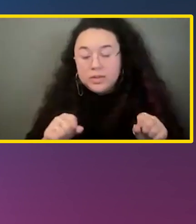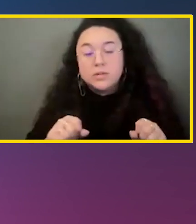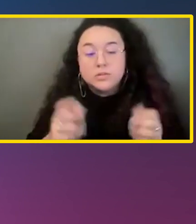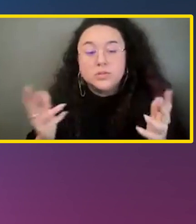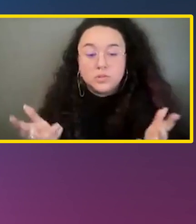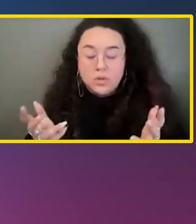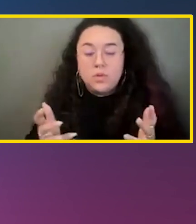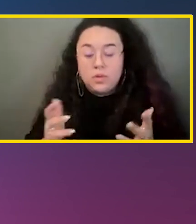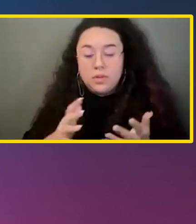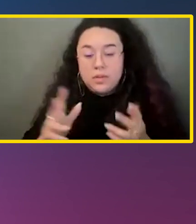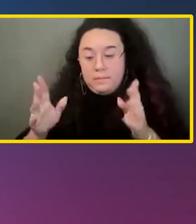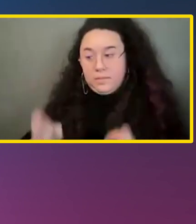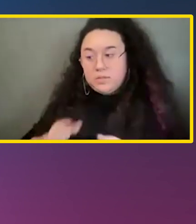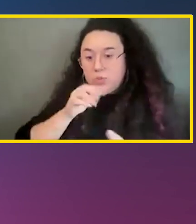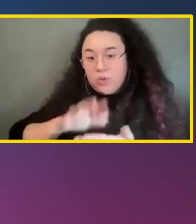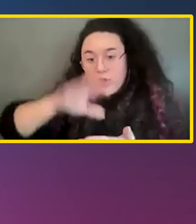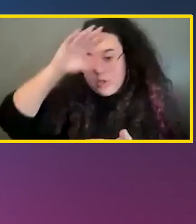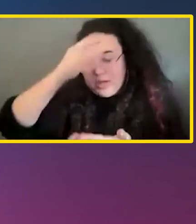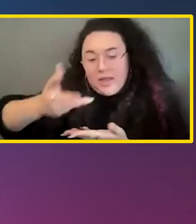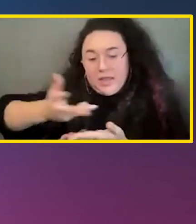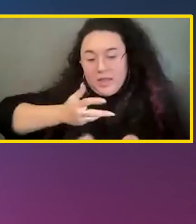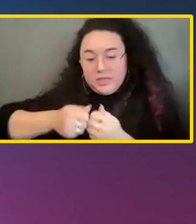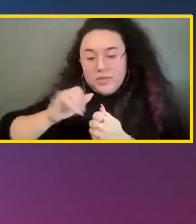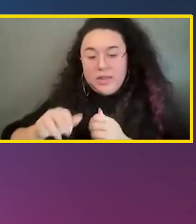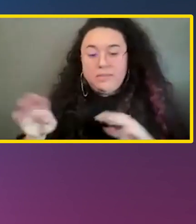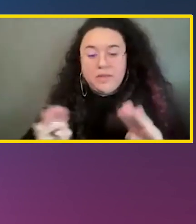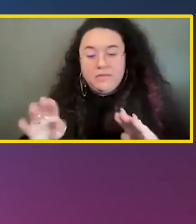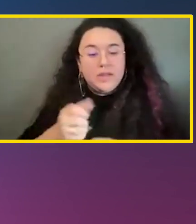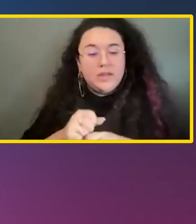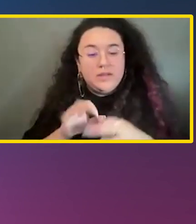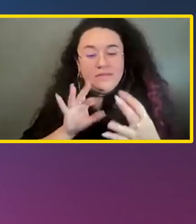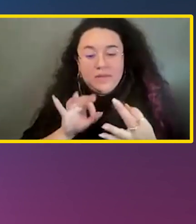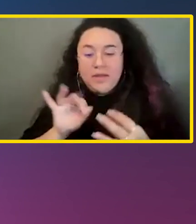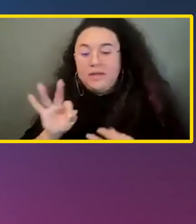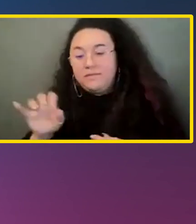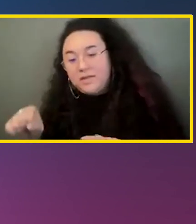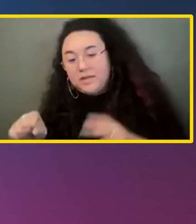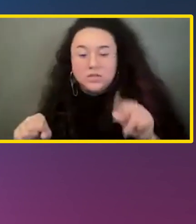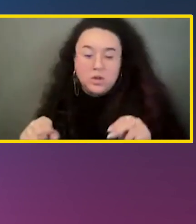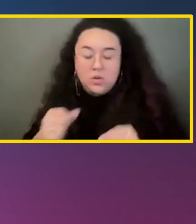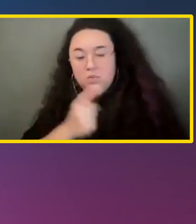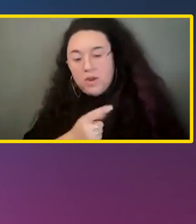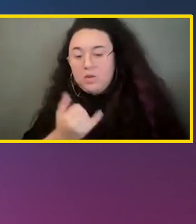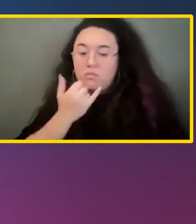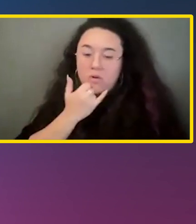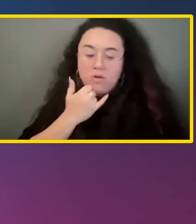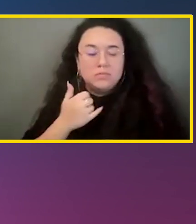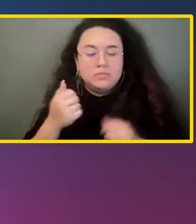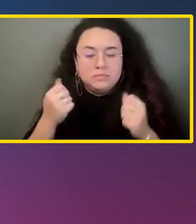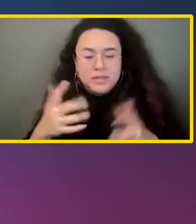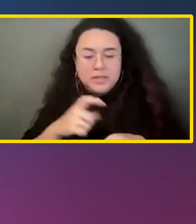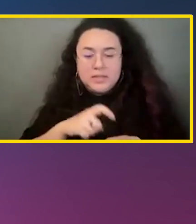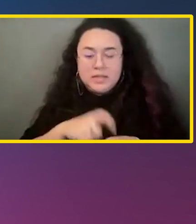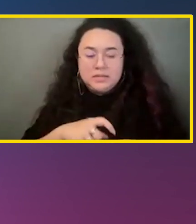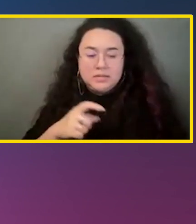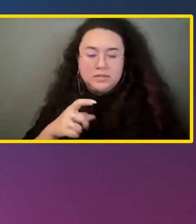the learner can actually engage in the behavior and get feedback on whether or not what they did was correct. Because a lot of times